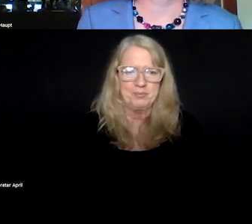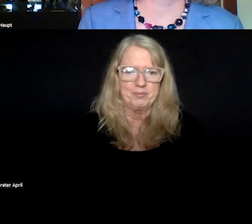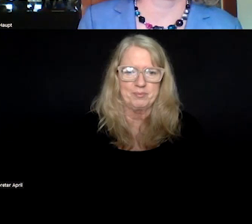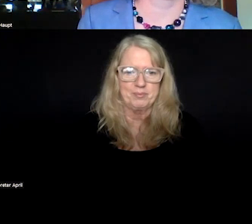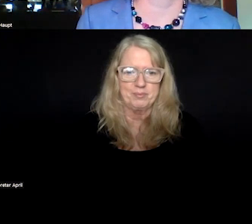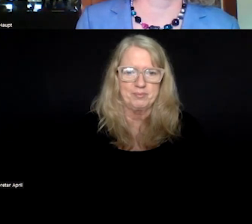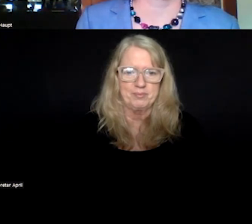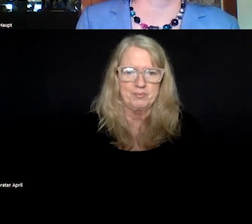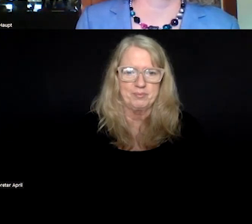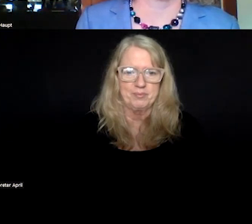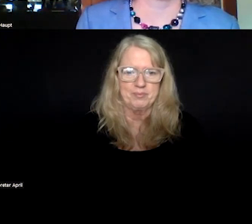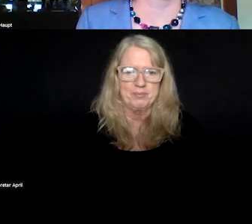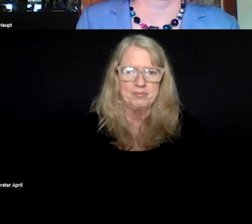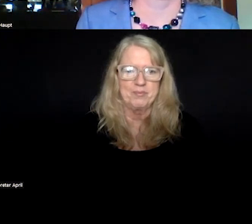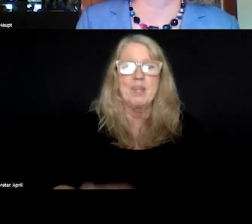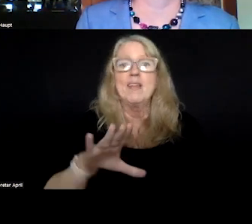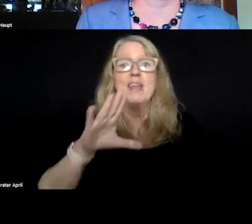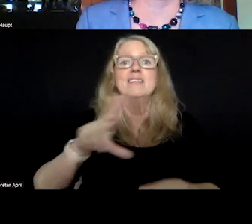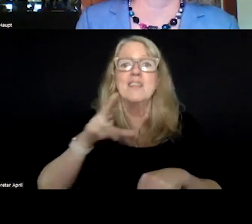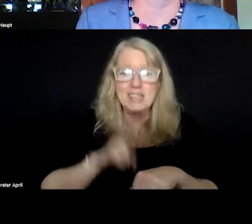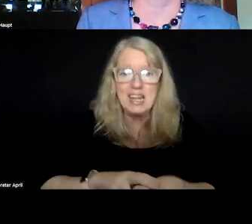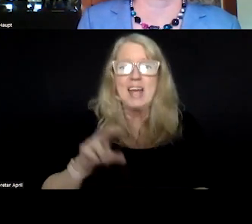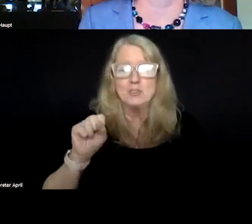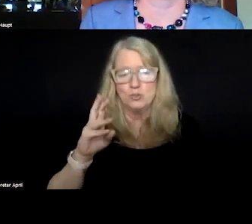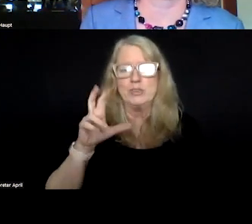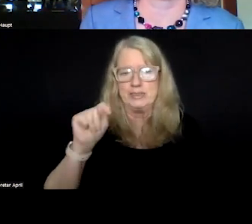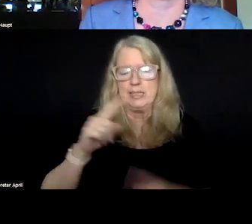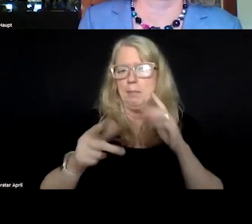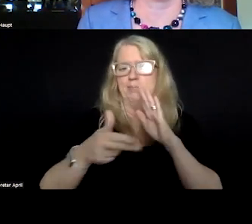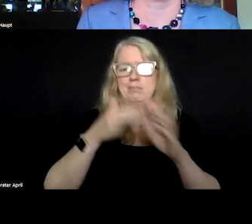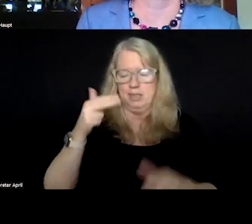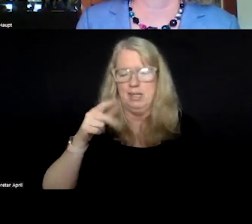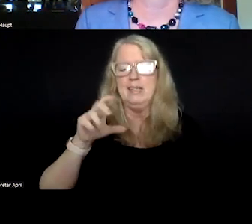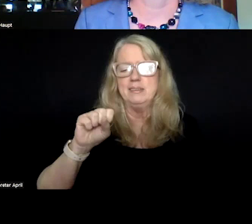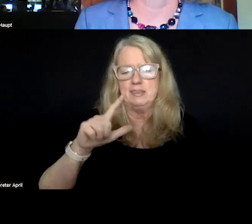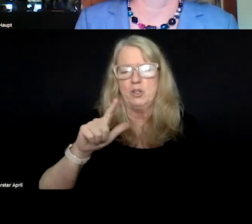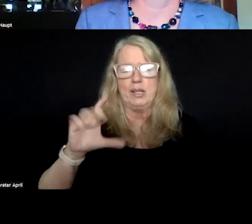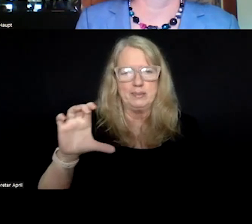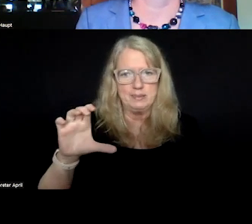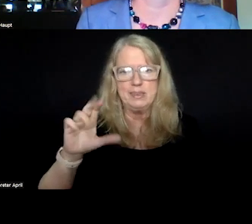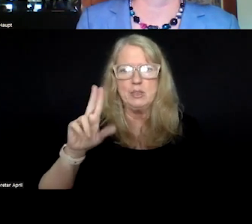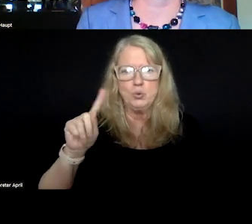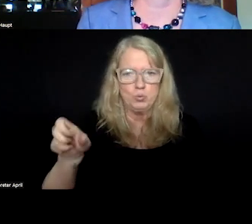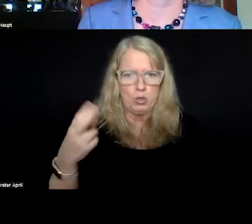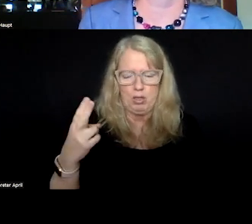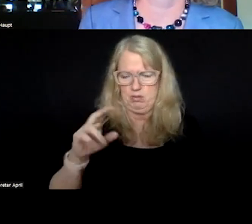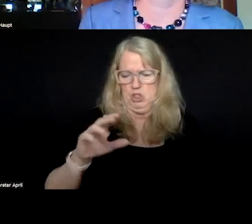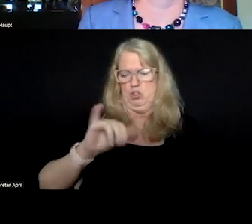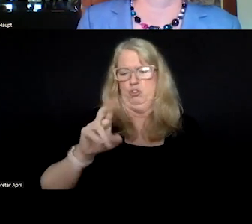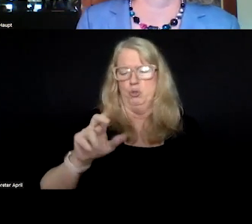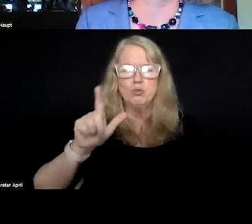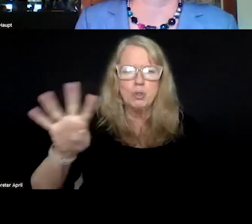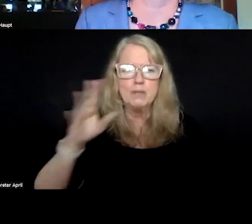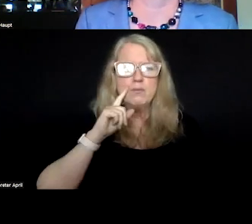And this is the National Summit on Stigma. It's in Salt Lake City, Utah. June 24th through